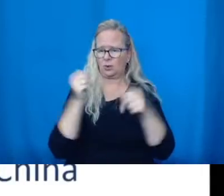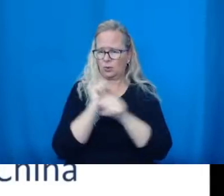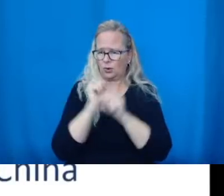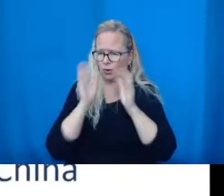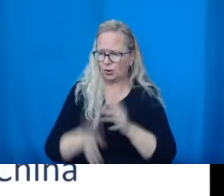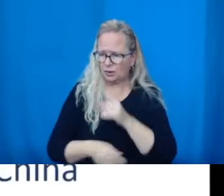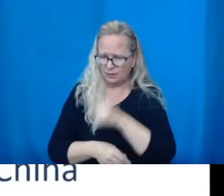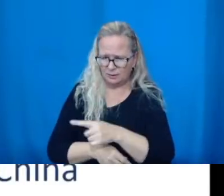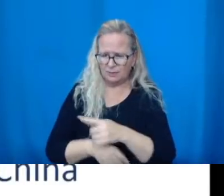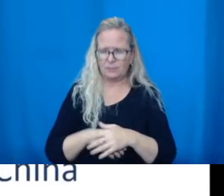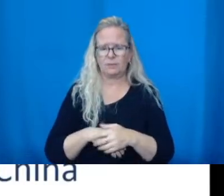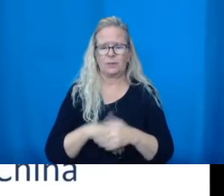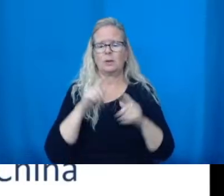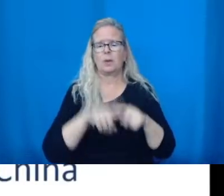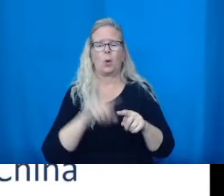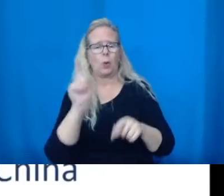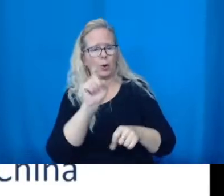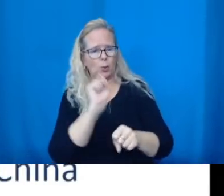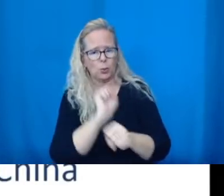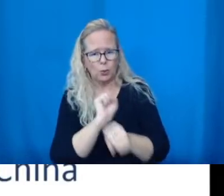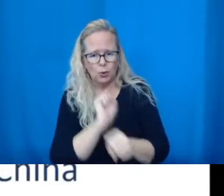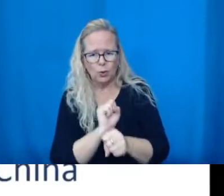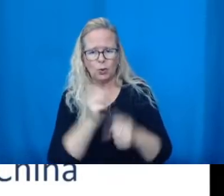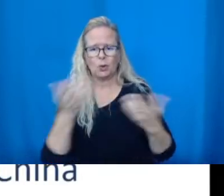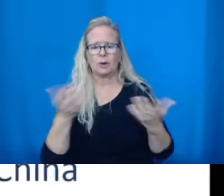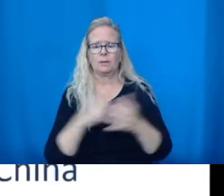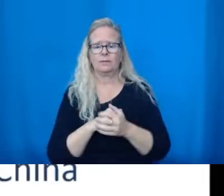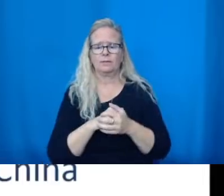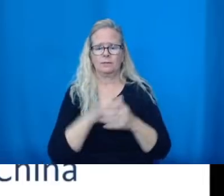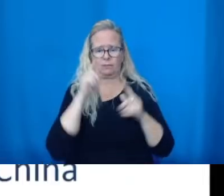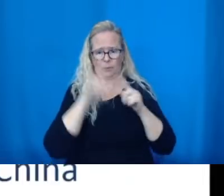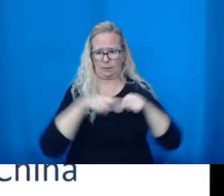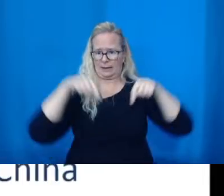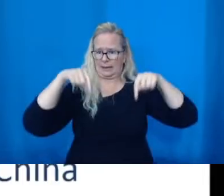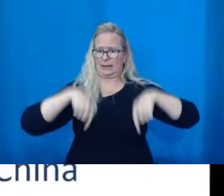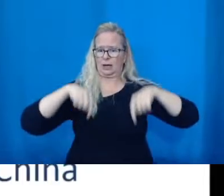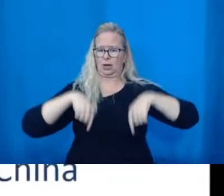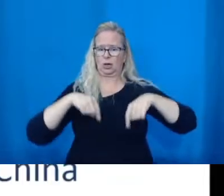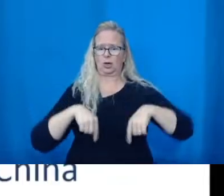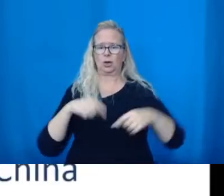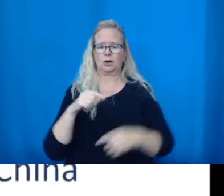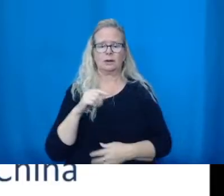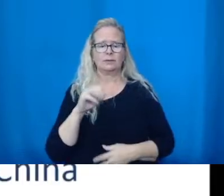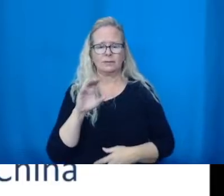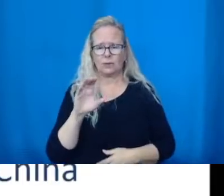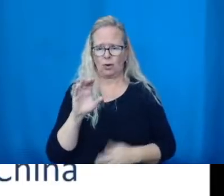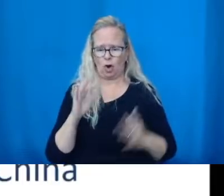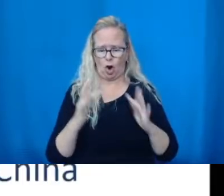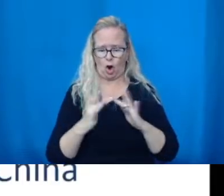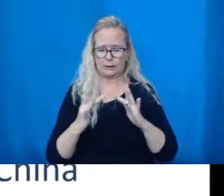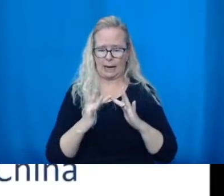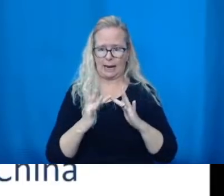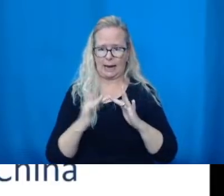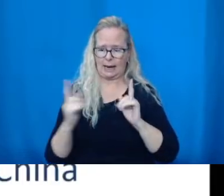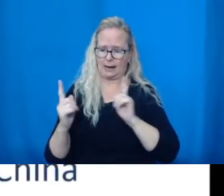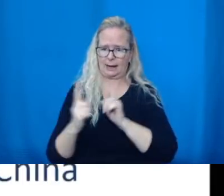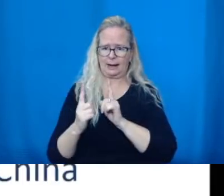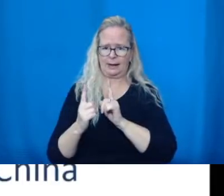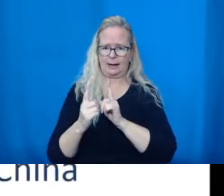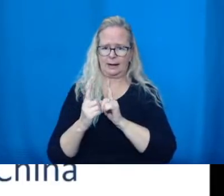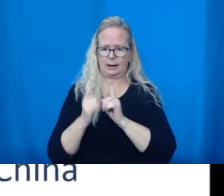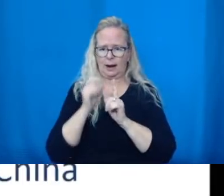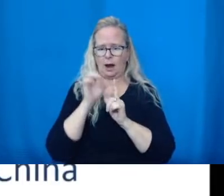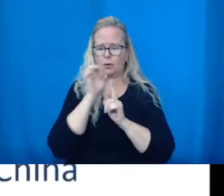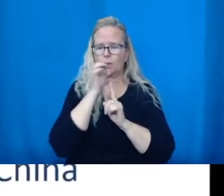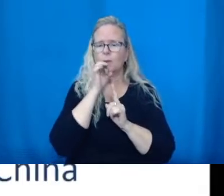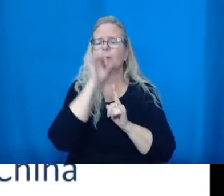droplet, where N95s are only to use during if these healthcare workers are performing a